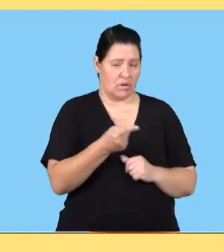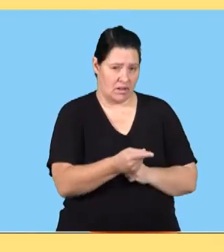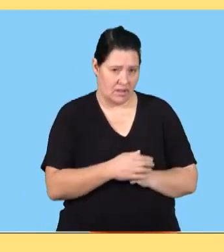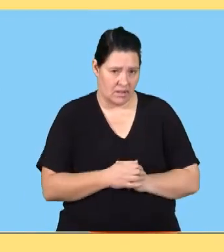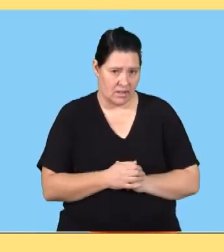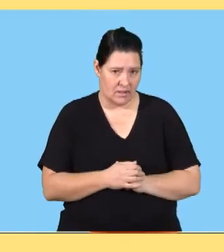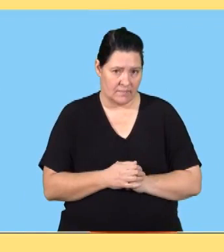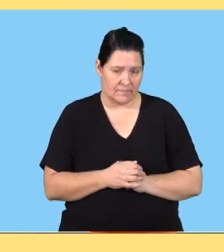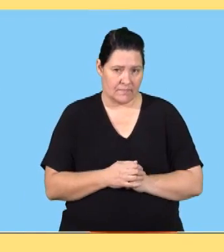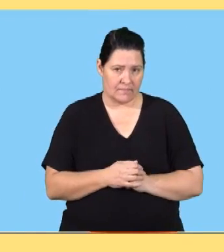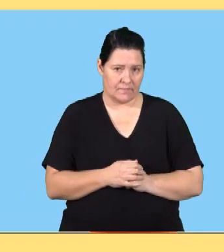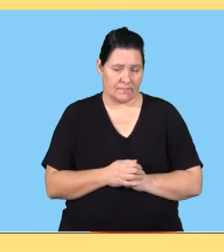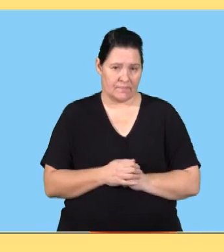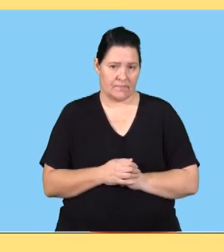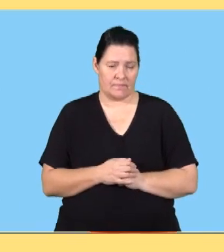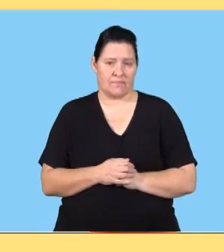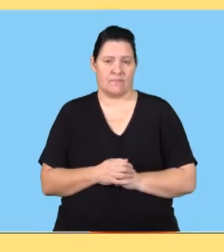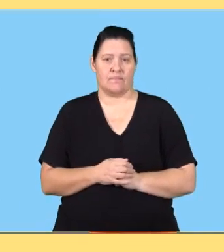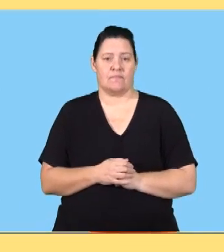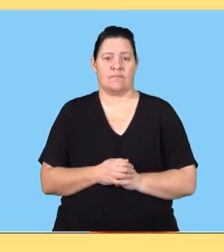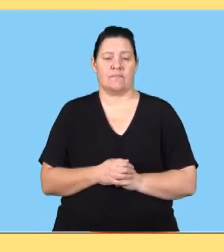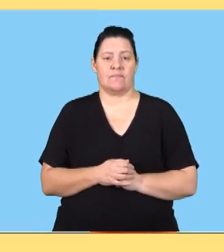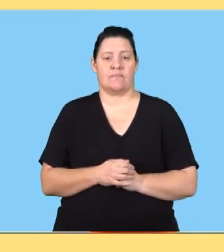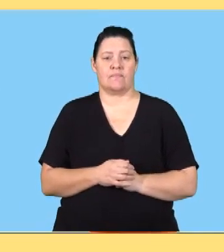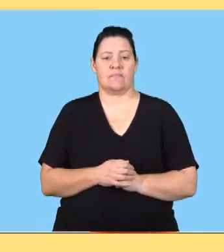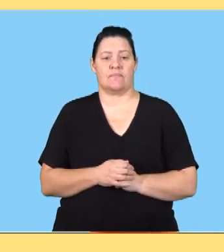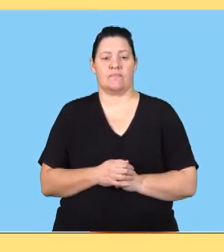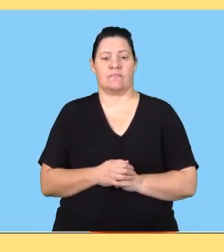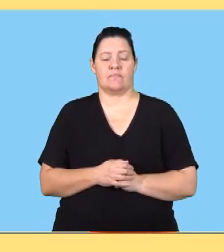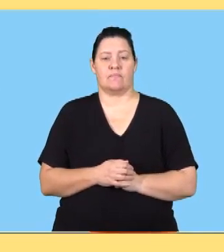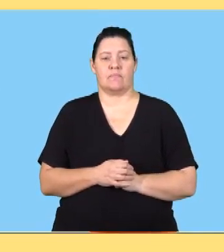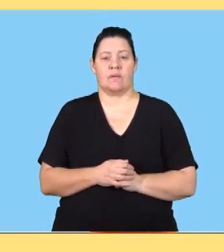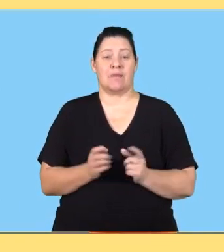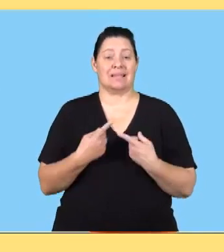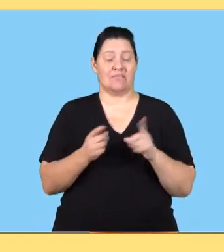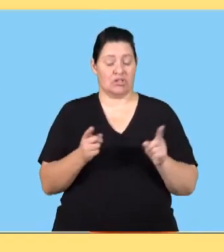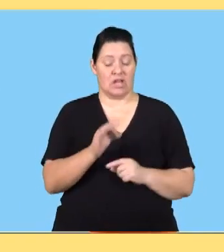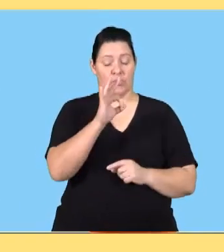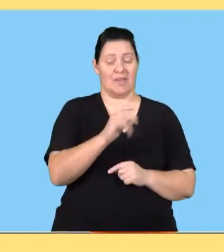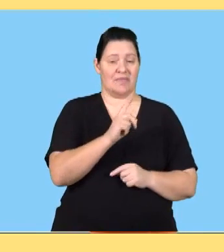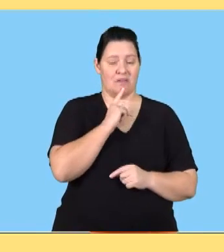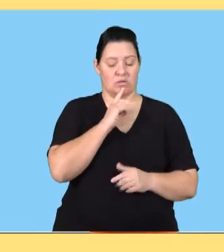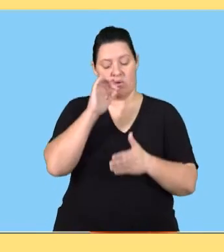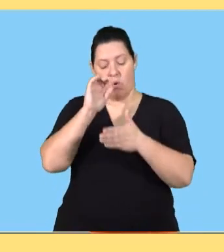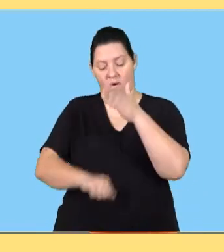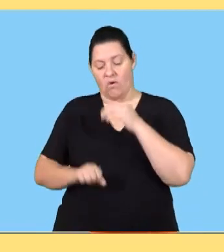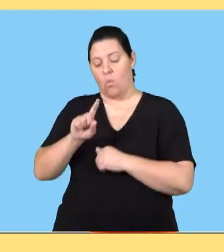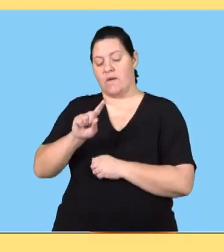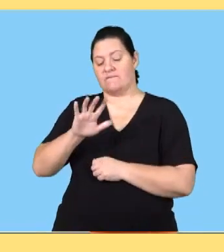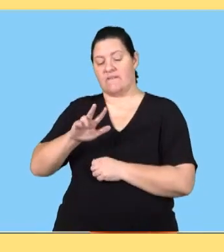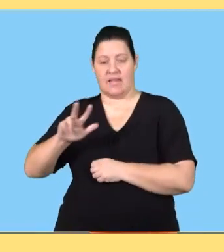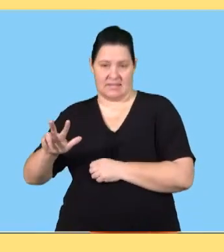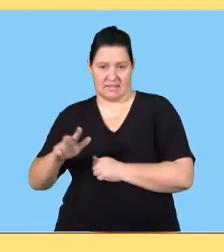packing materials. All right. And then I'm going to get the difference then, which is the difference